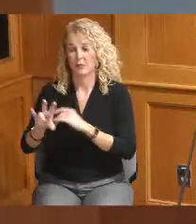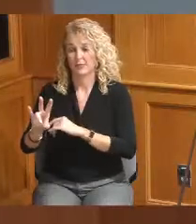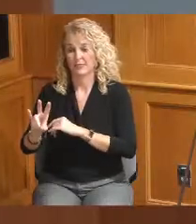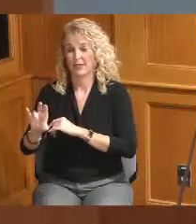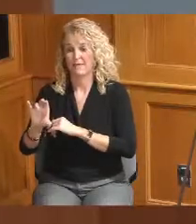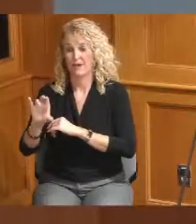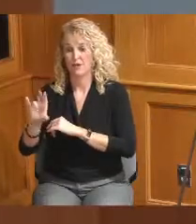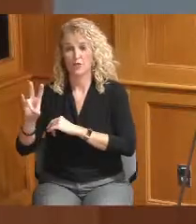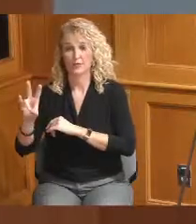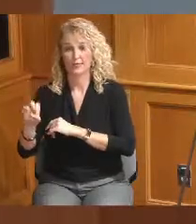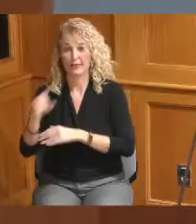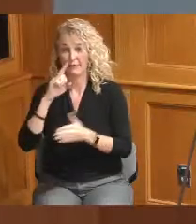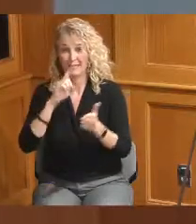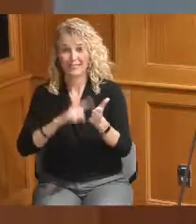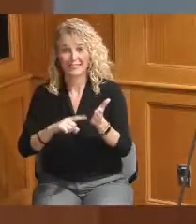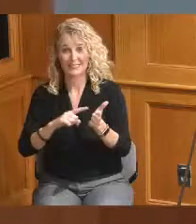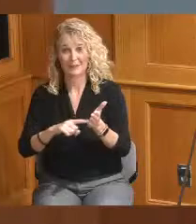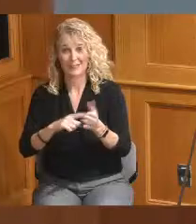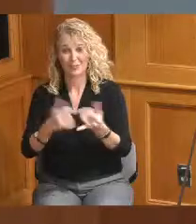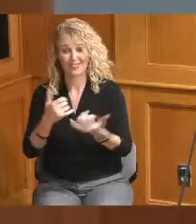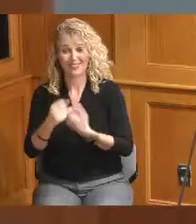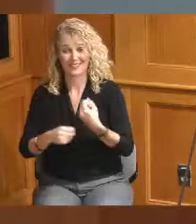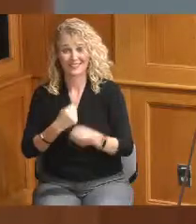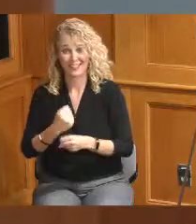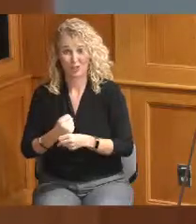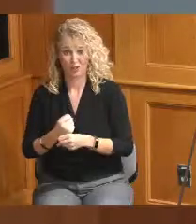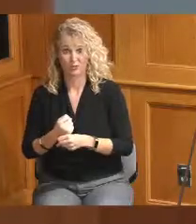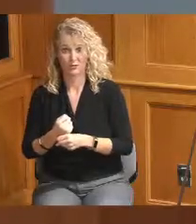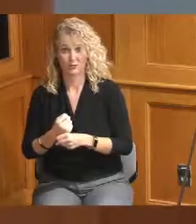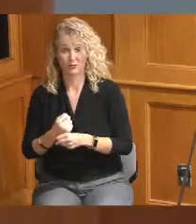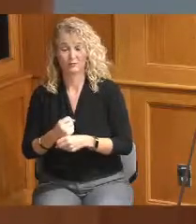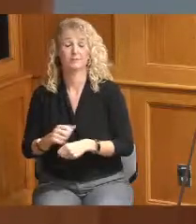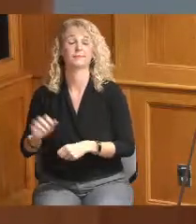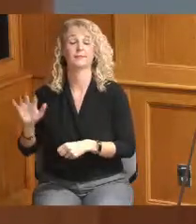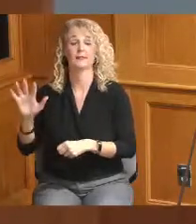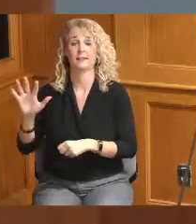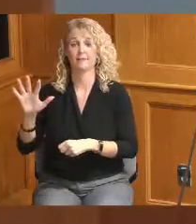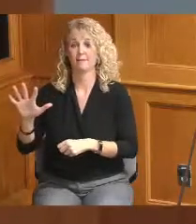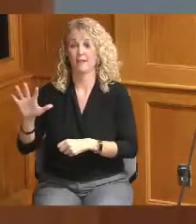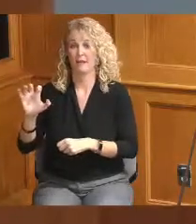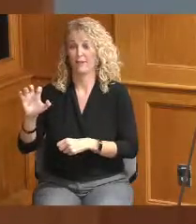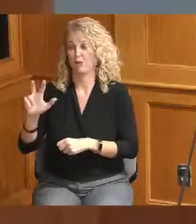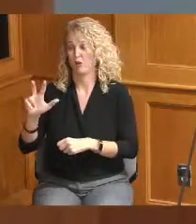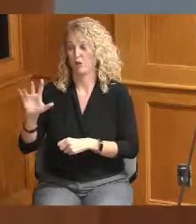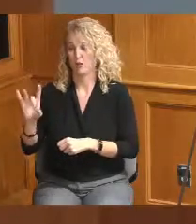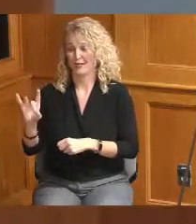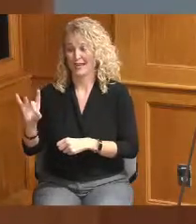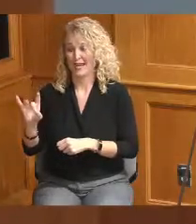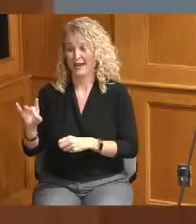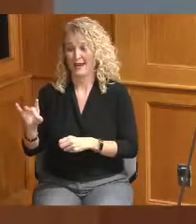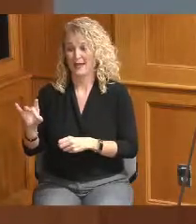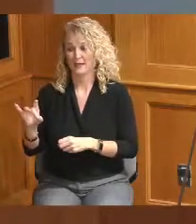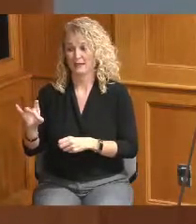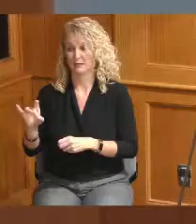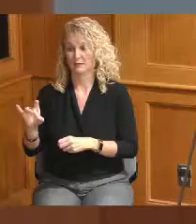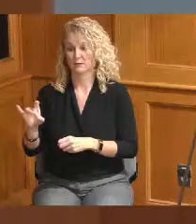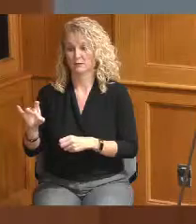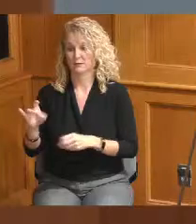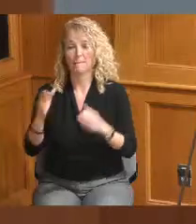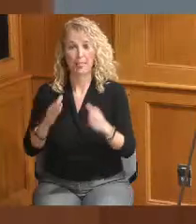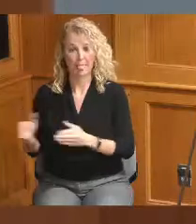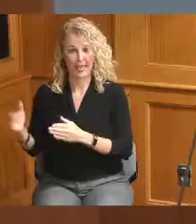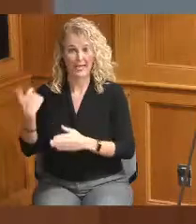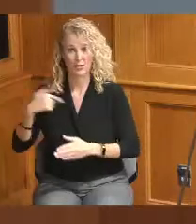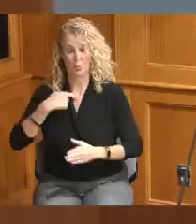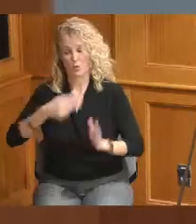6,770 inspections on behalf of the county. And we've received 538 plans to perform electrical plan review on for